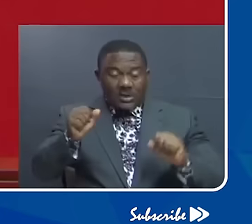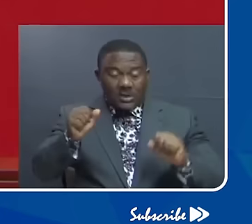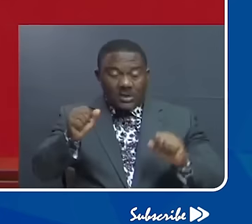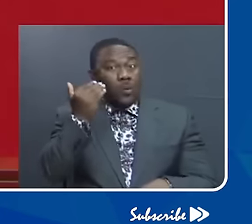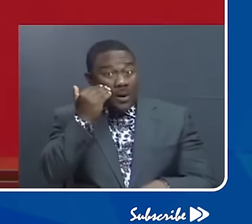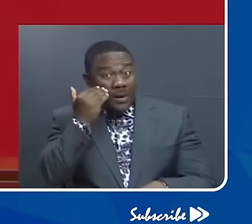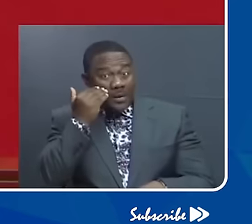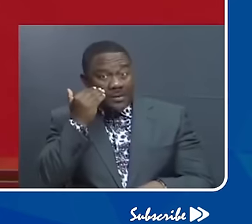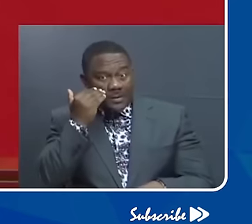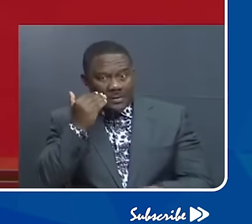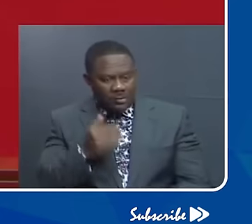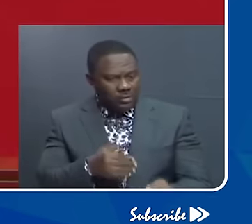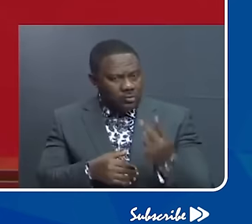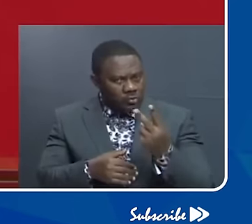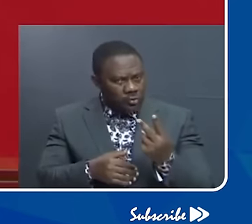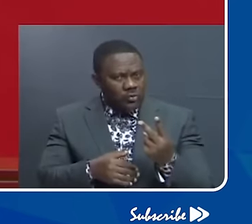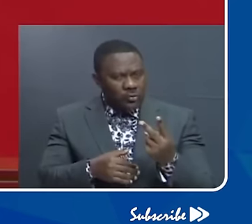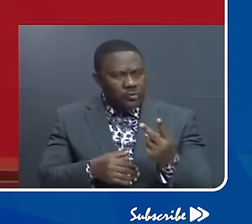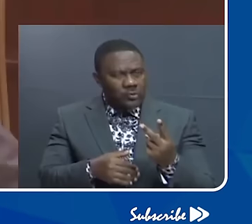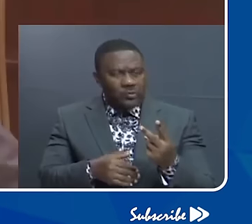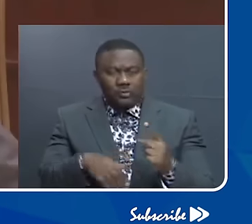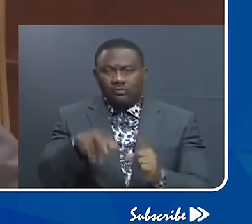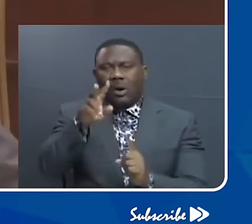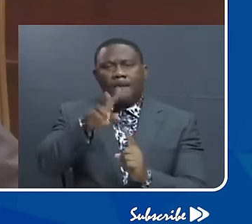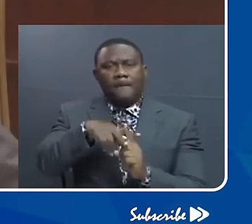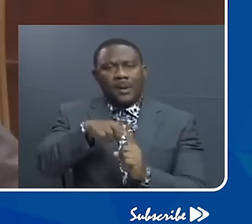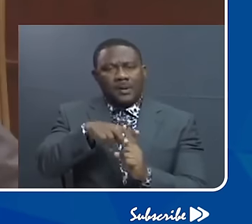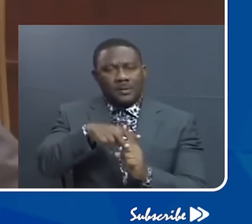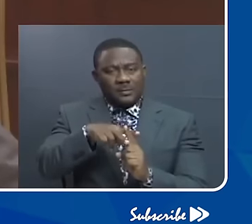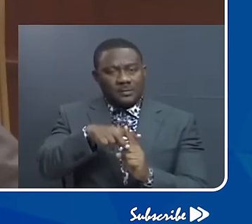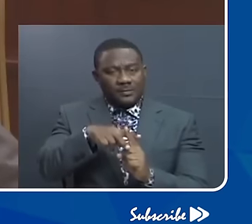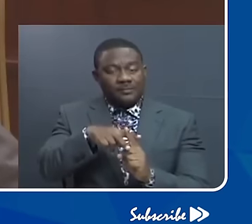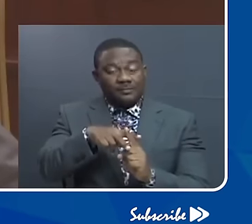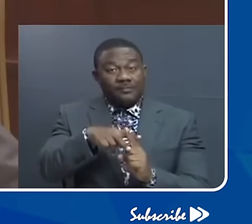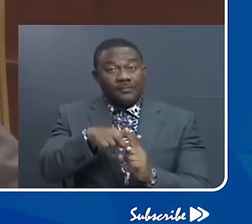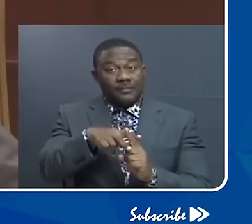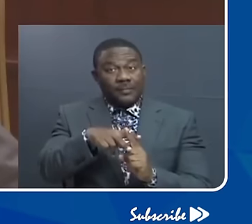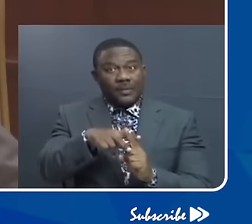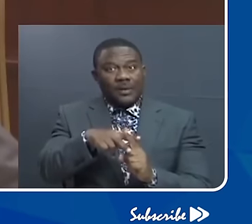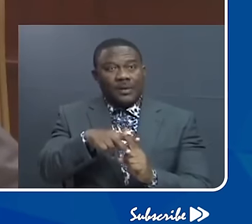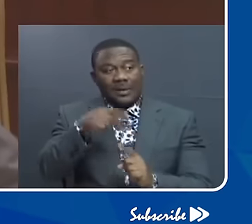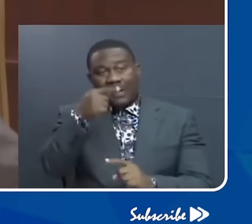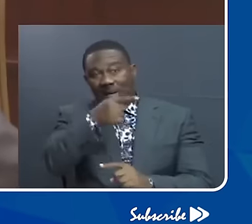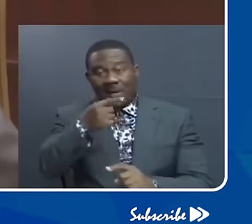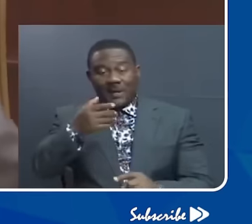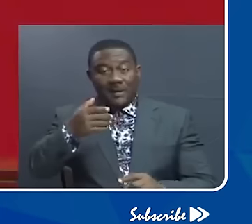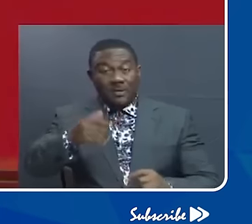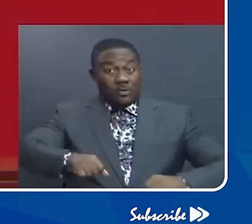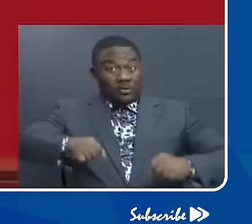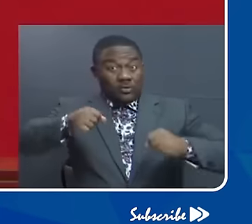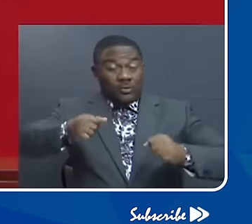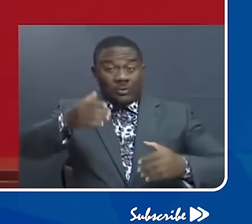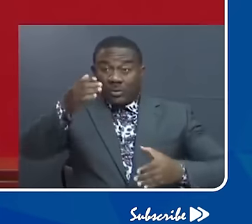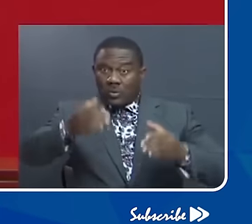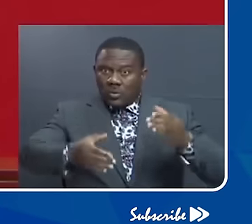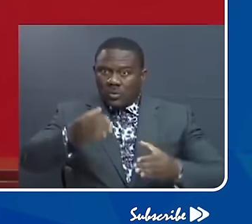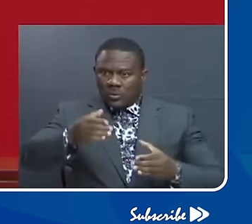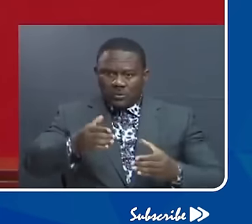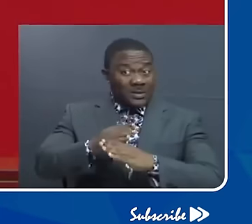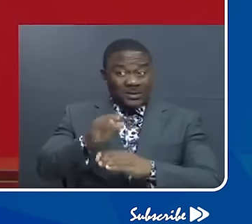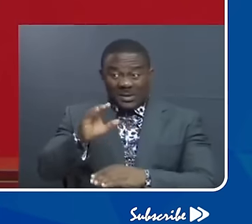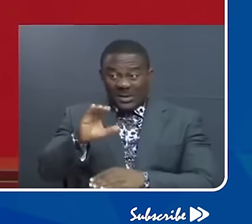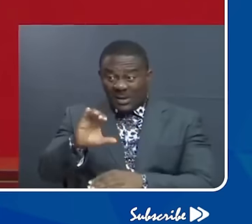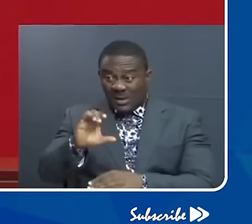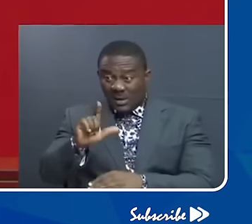aware of two pending applications for an order of interlocutory injunction seeking to restrain the